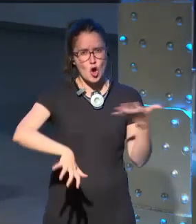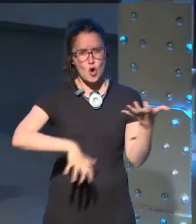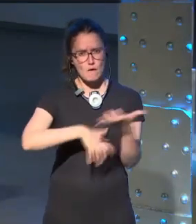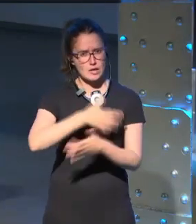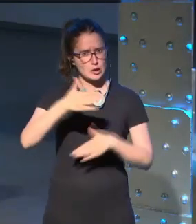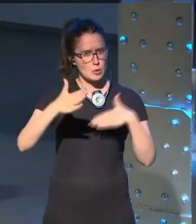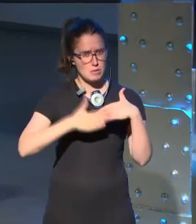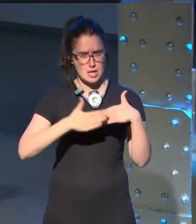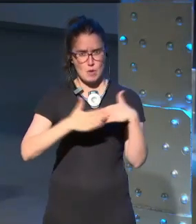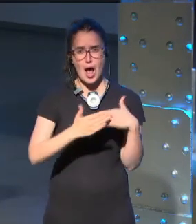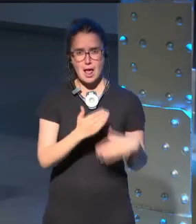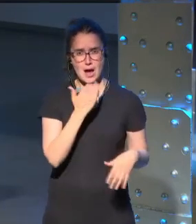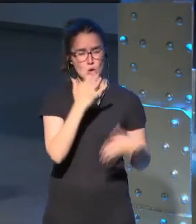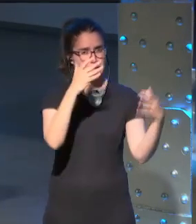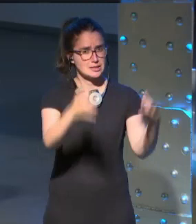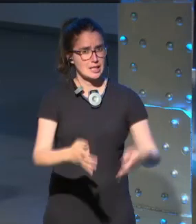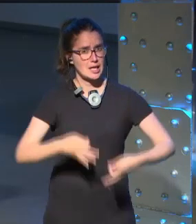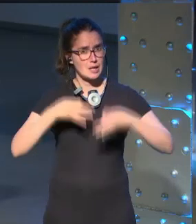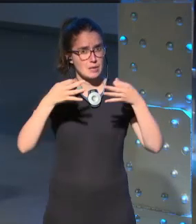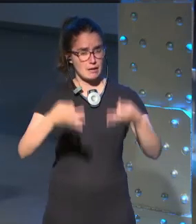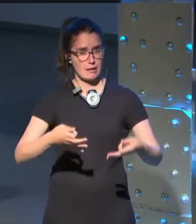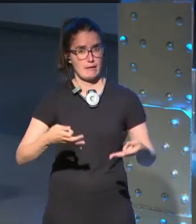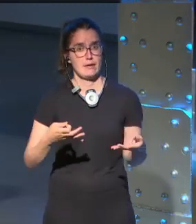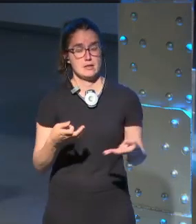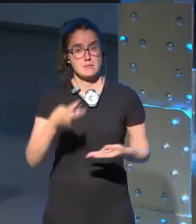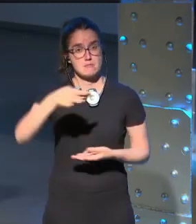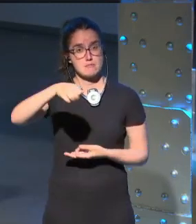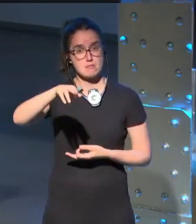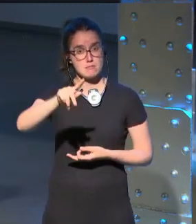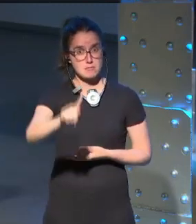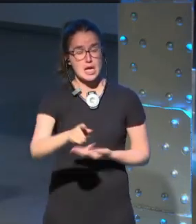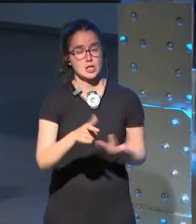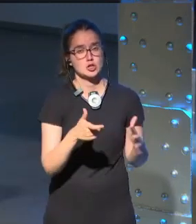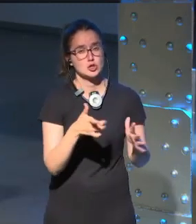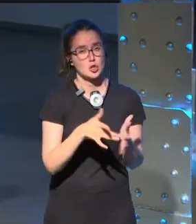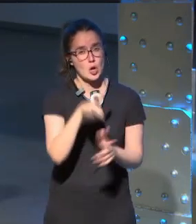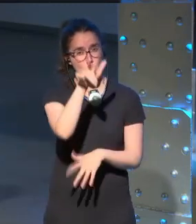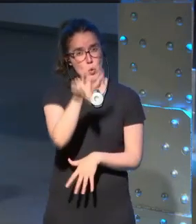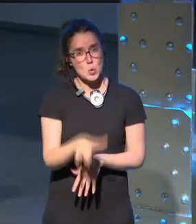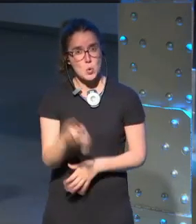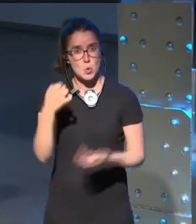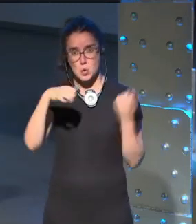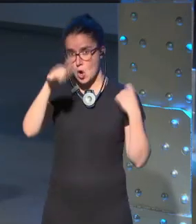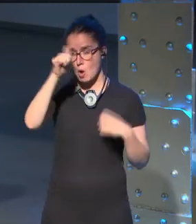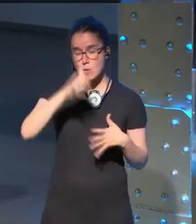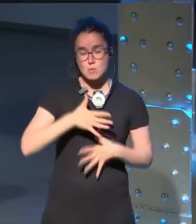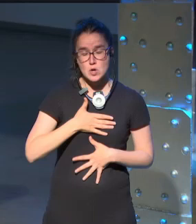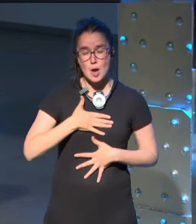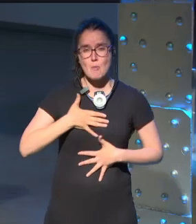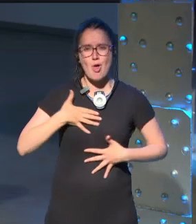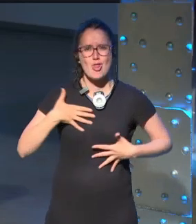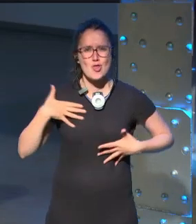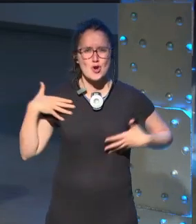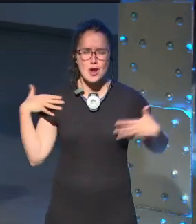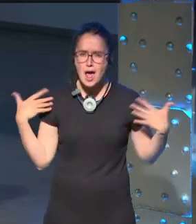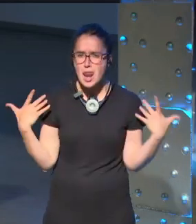right, if Mellery is this nervous, emotional guy, I got to have a super rational,